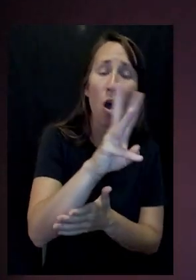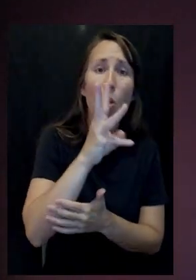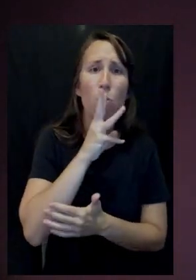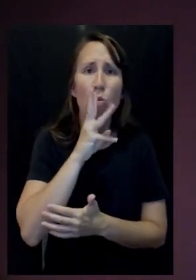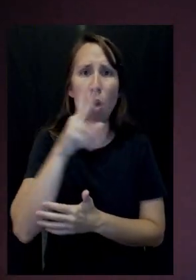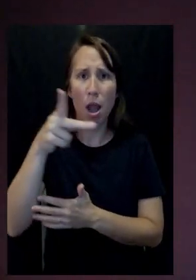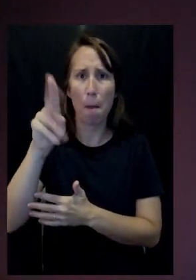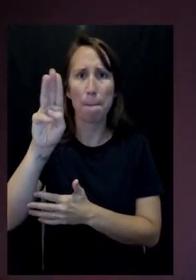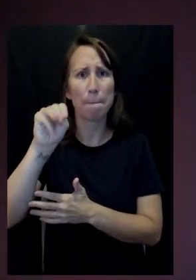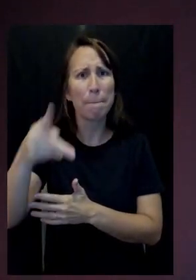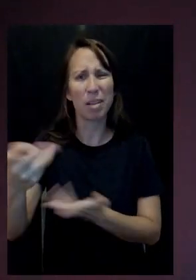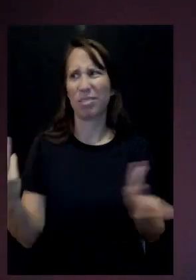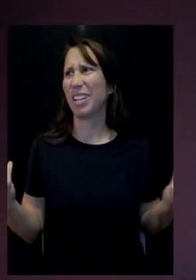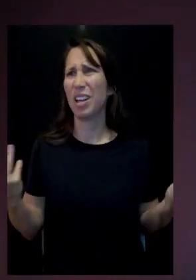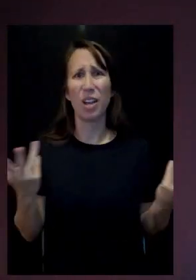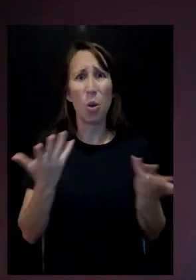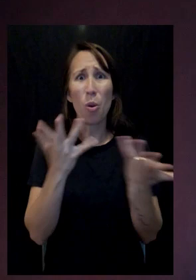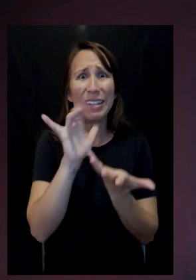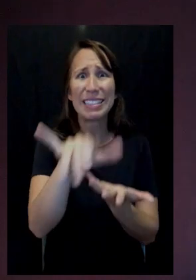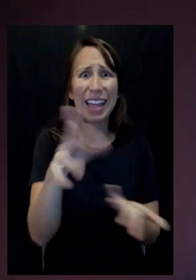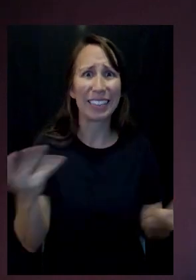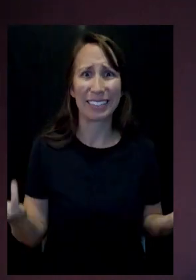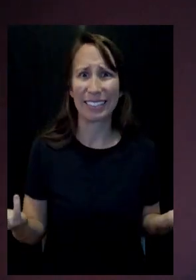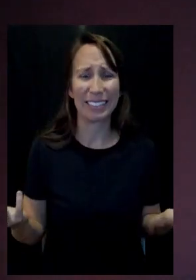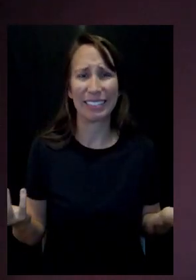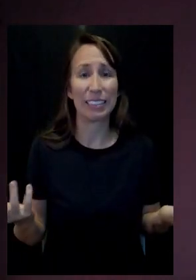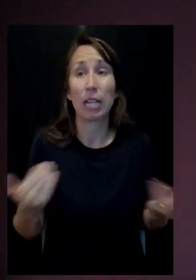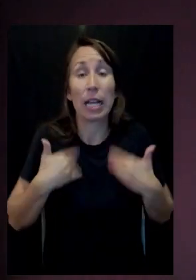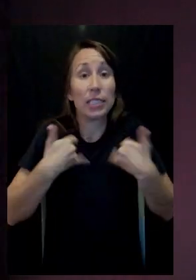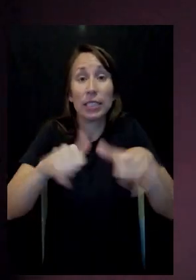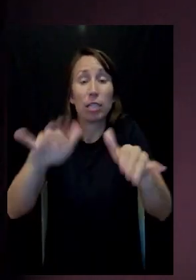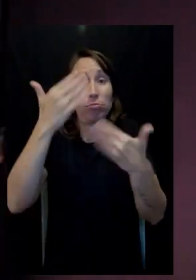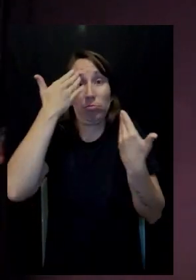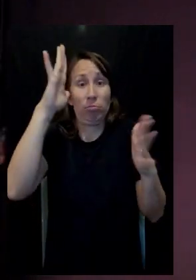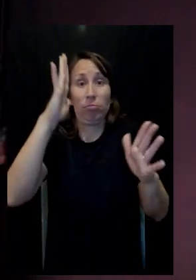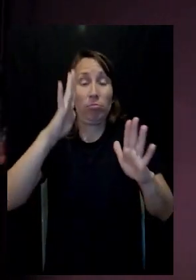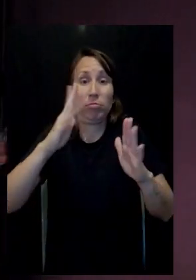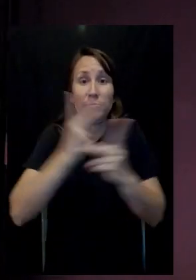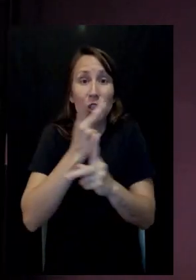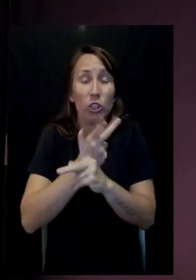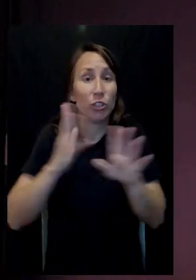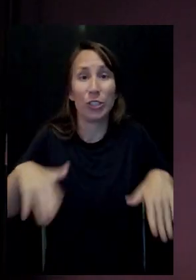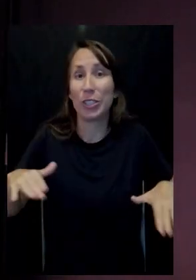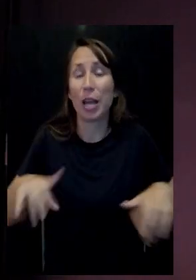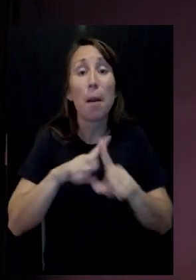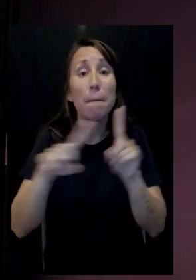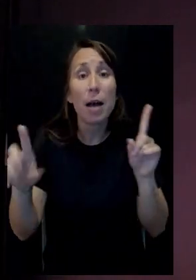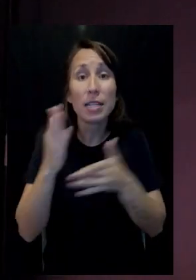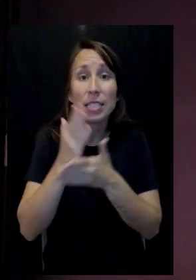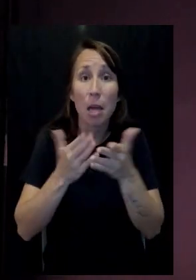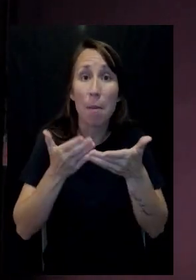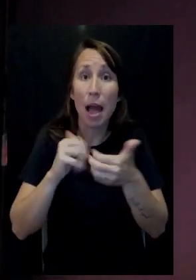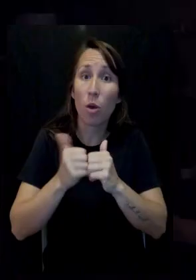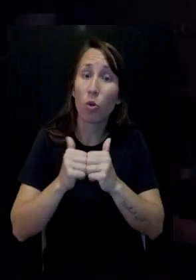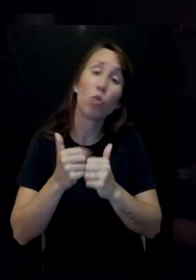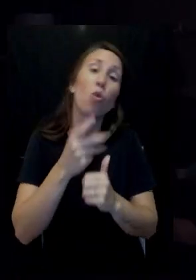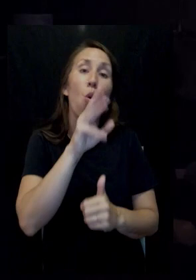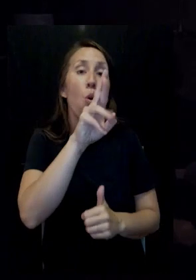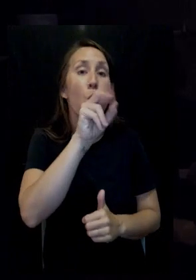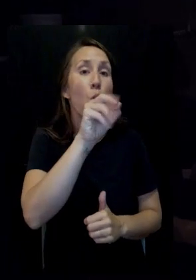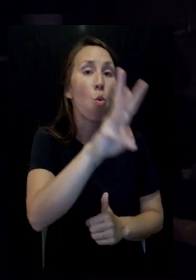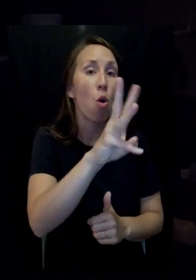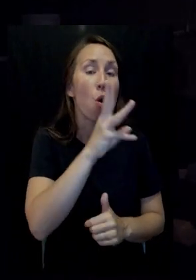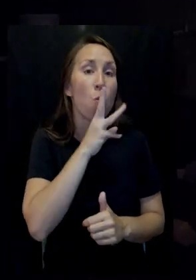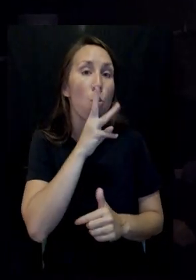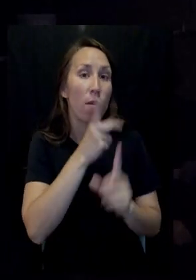pump. Like, what even is a raw water pump? I still haven't figured it out. But somehow raw water from